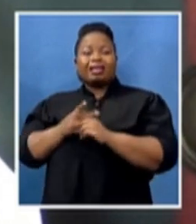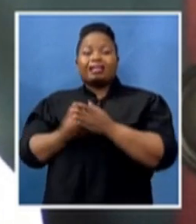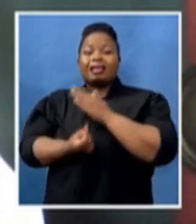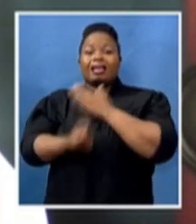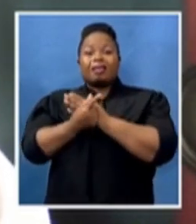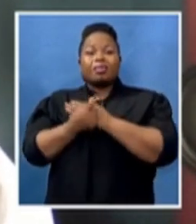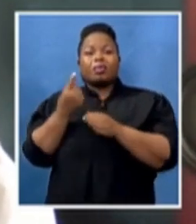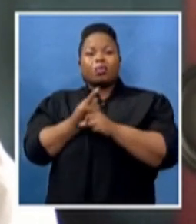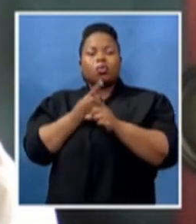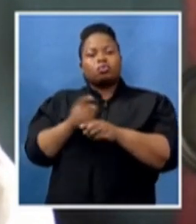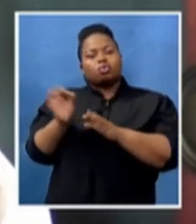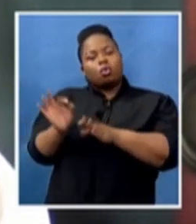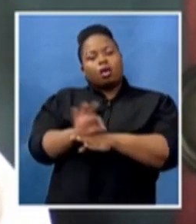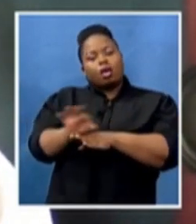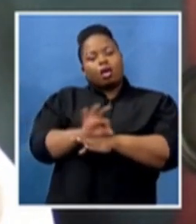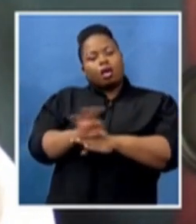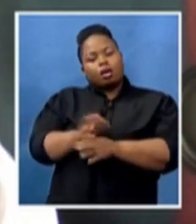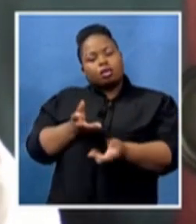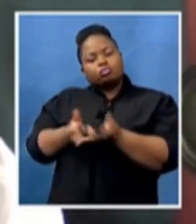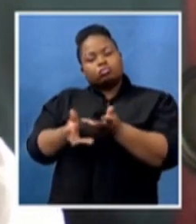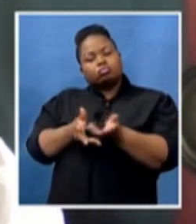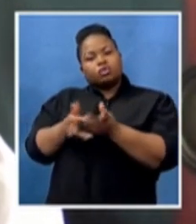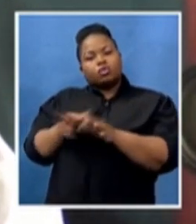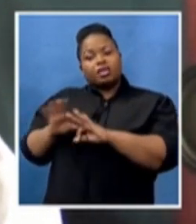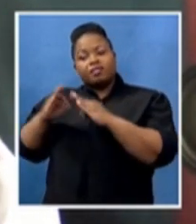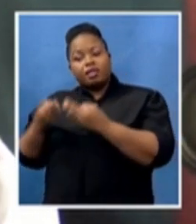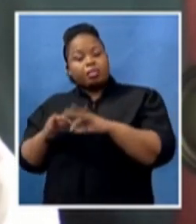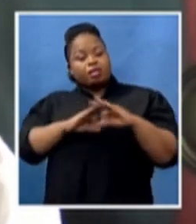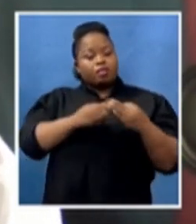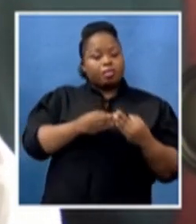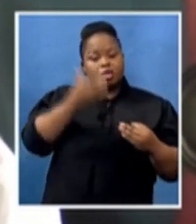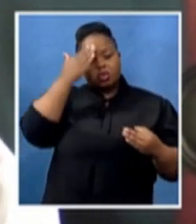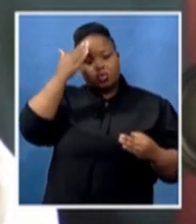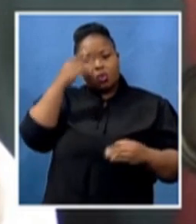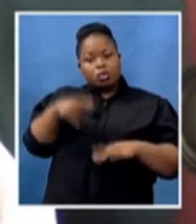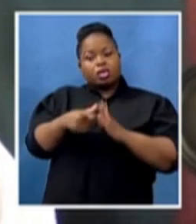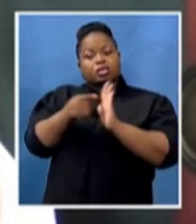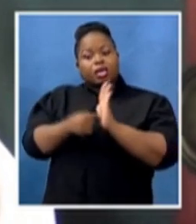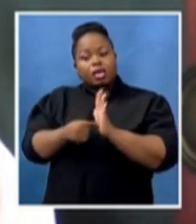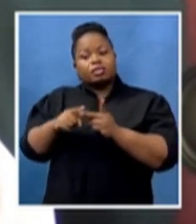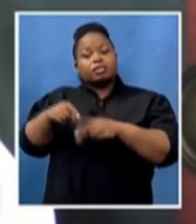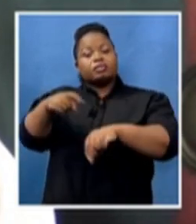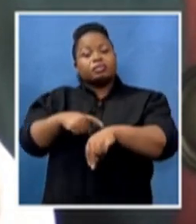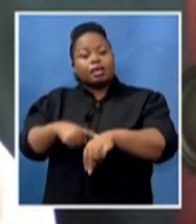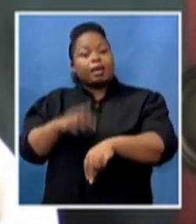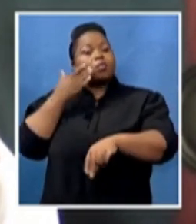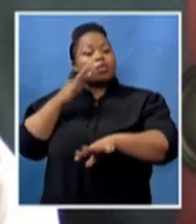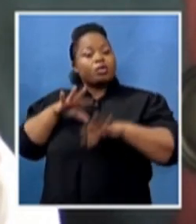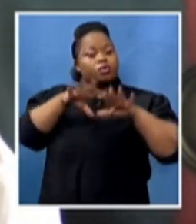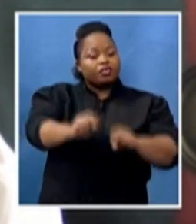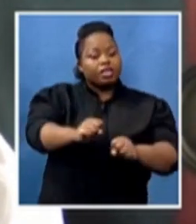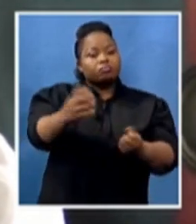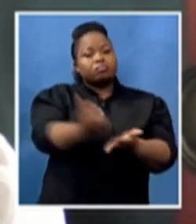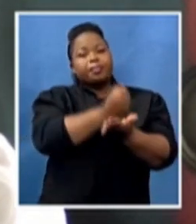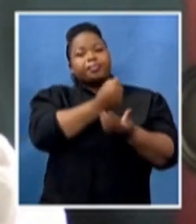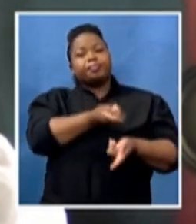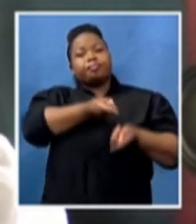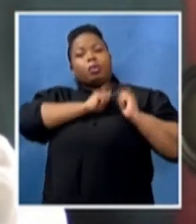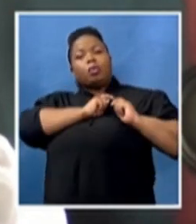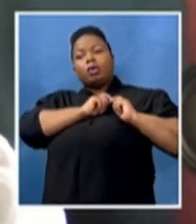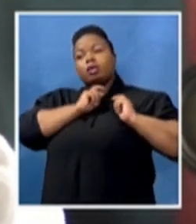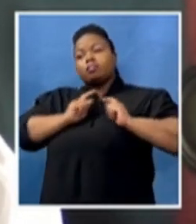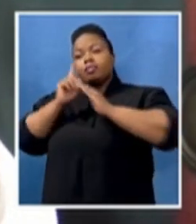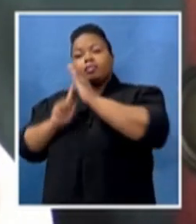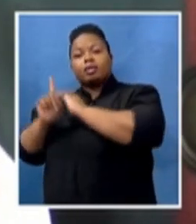parties aware of the date and time of the abduction, it can also happen in a way that the woman is ignorant of the